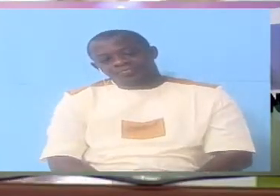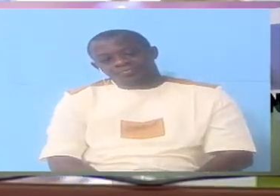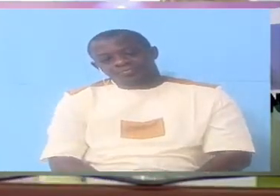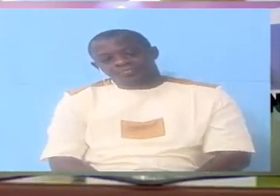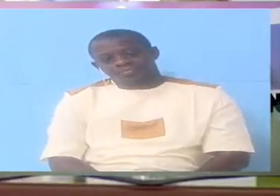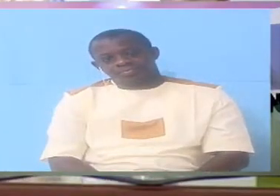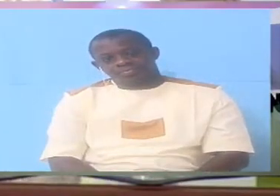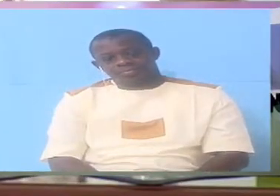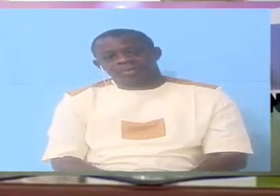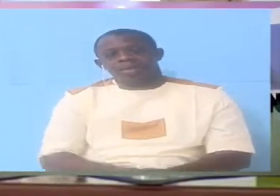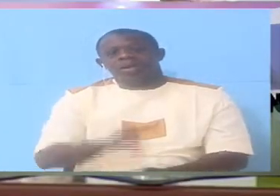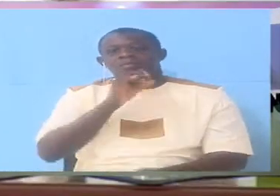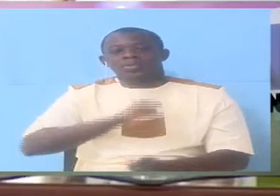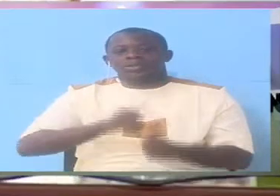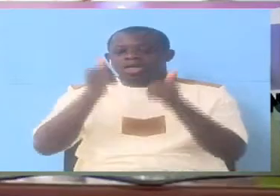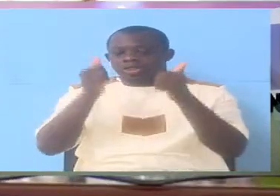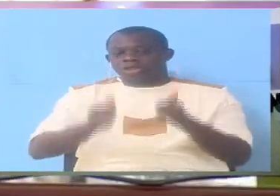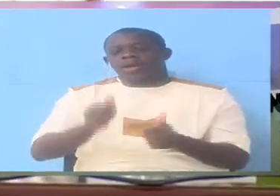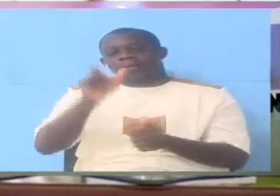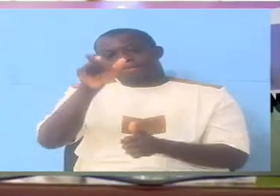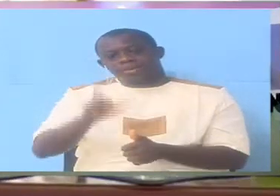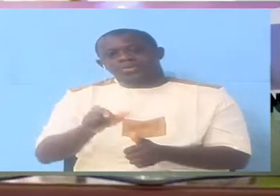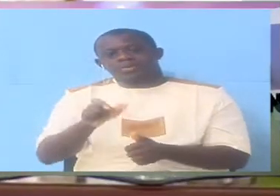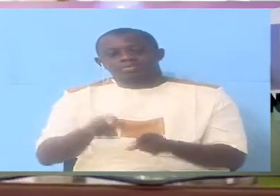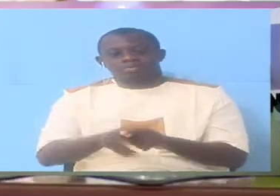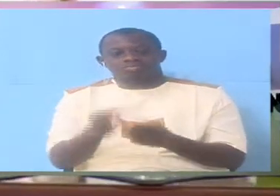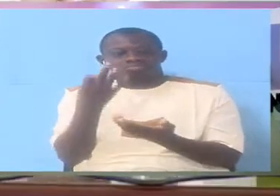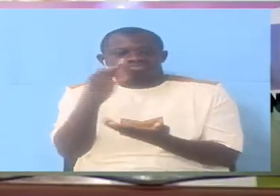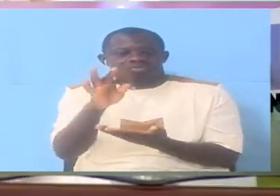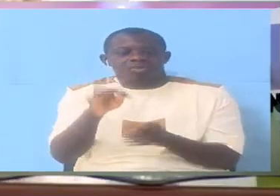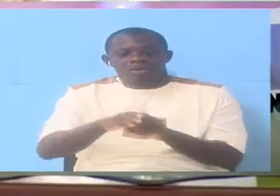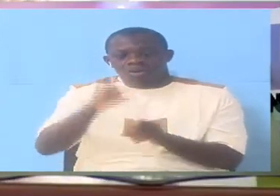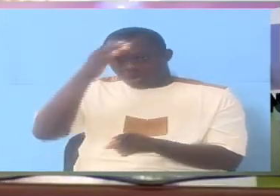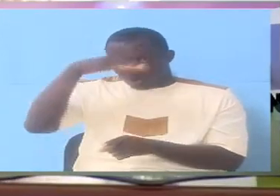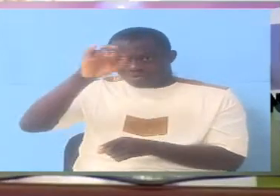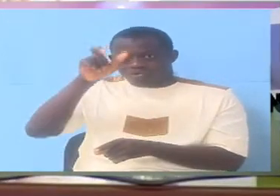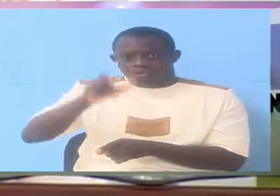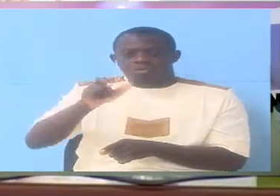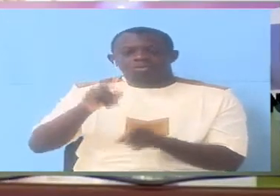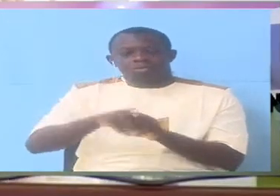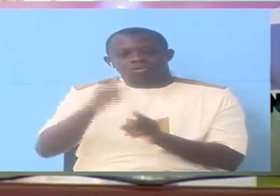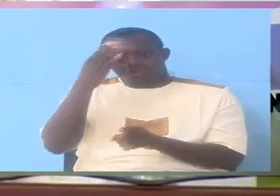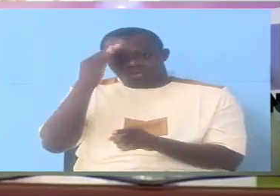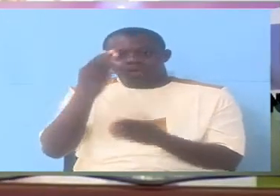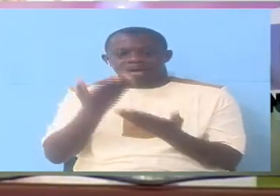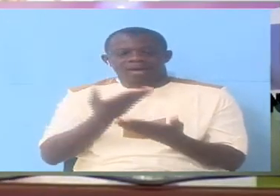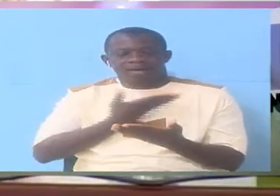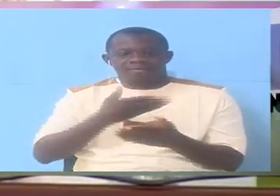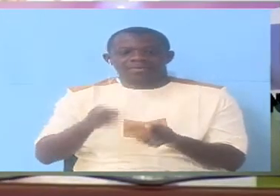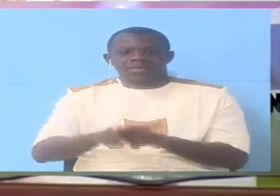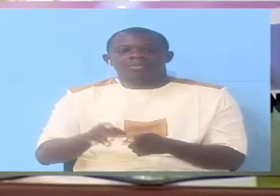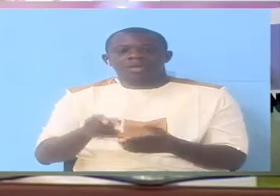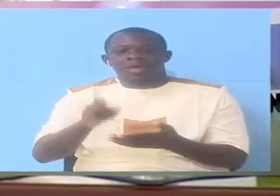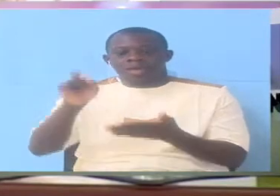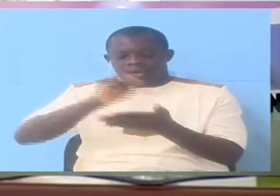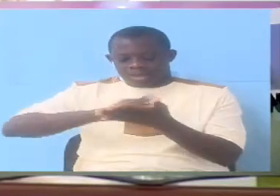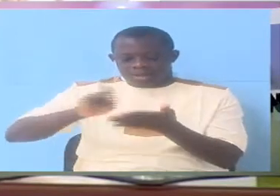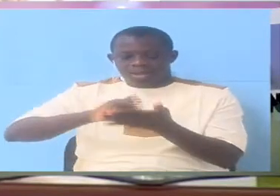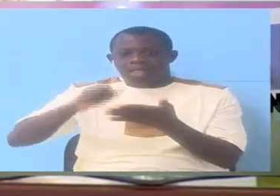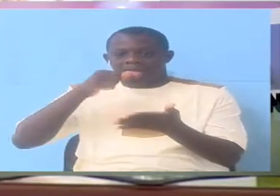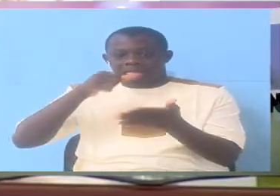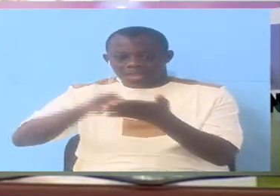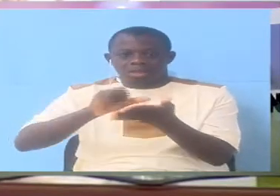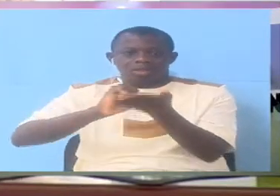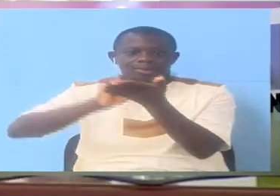mi. Mr. Chair, the Commission may note that we have written to the Navy